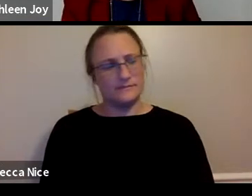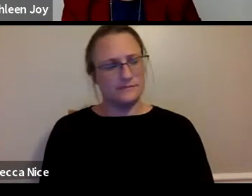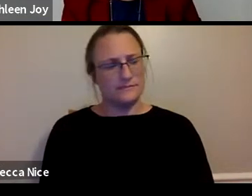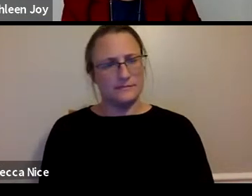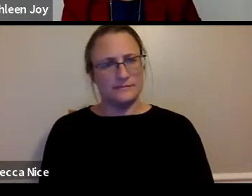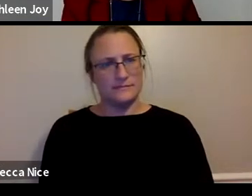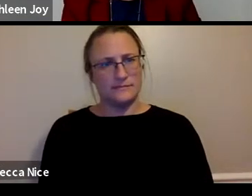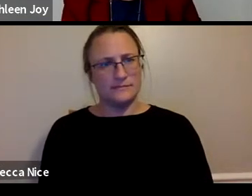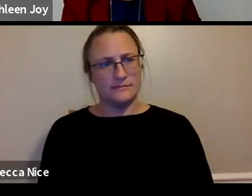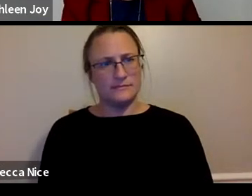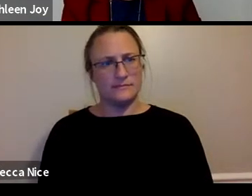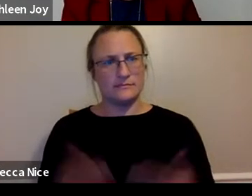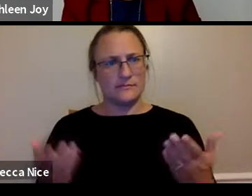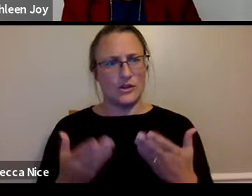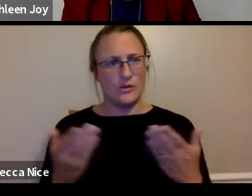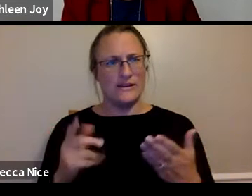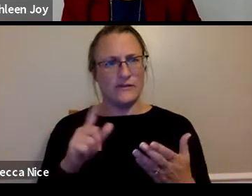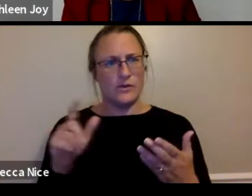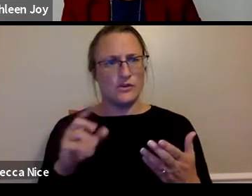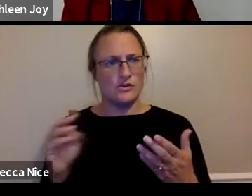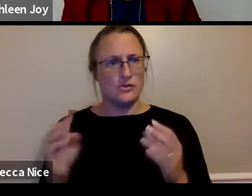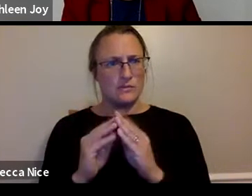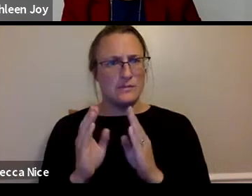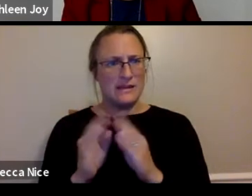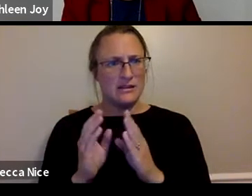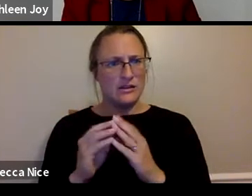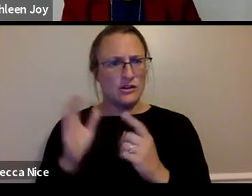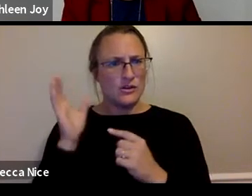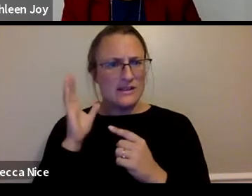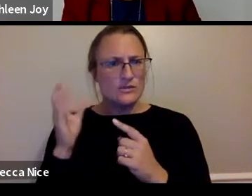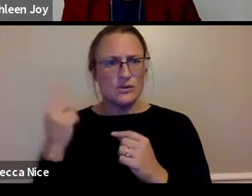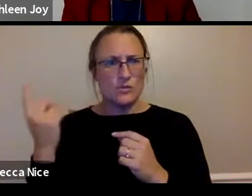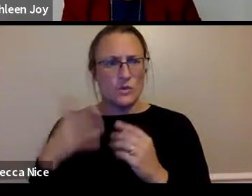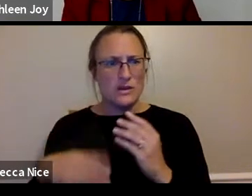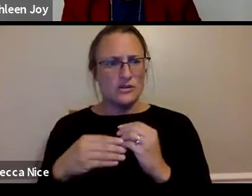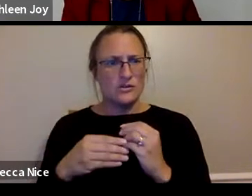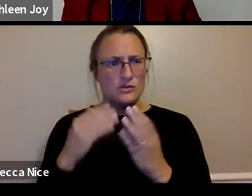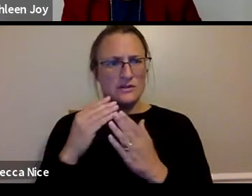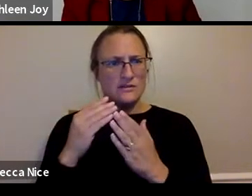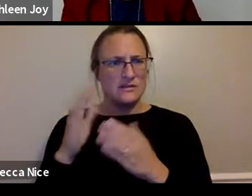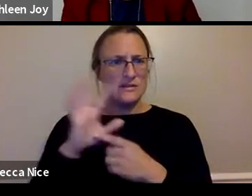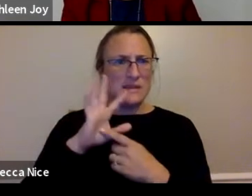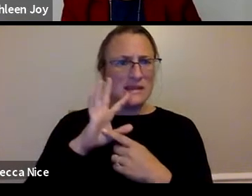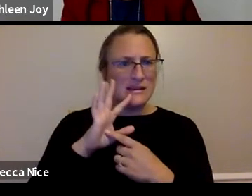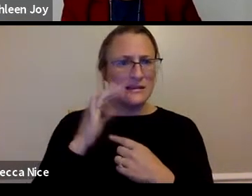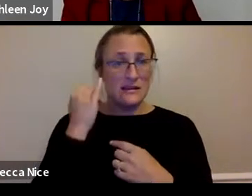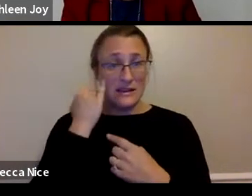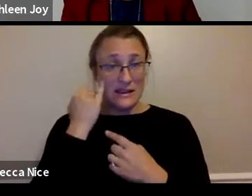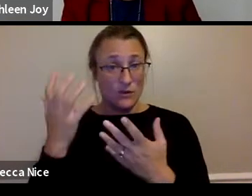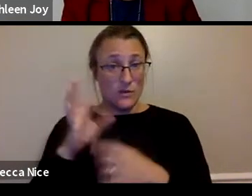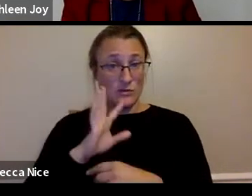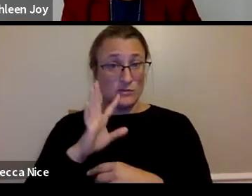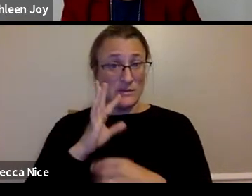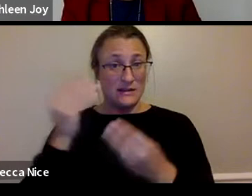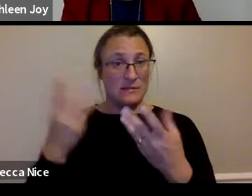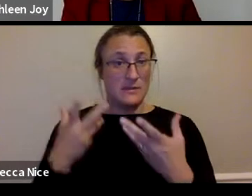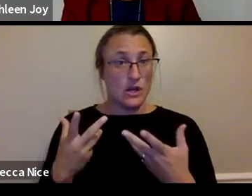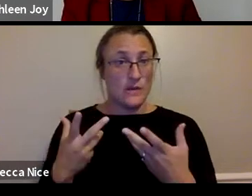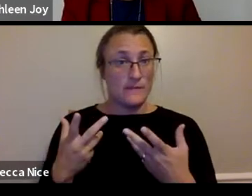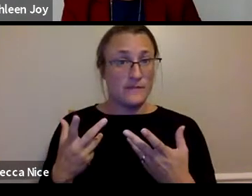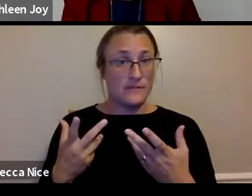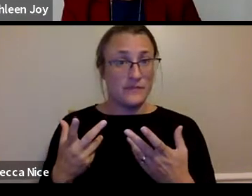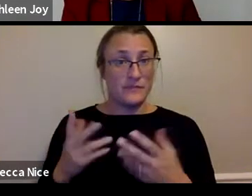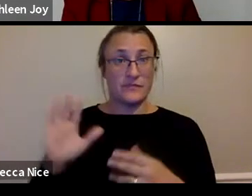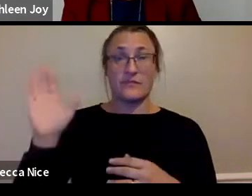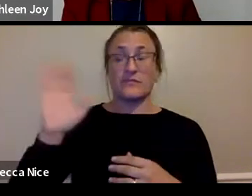Zoom meeting, or you want to you listed as someone who wanted to speak. If you do, let us know. Also, Corey Grant